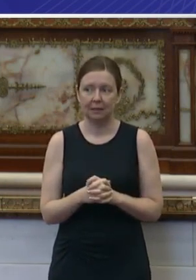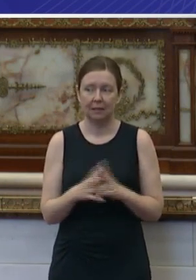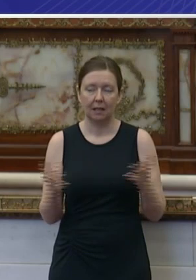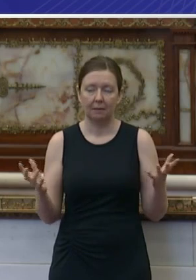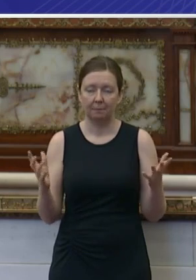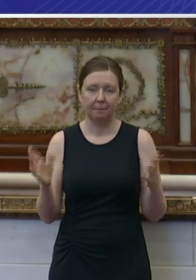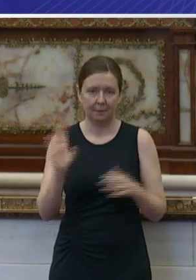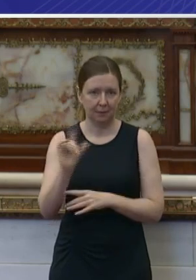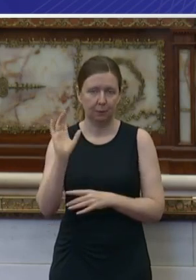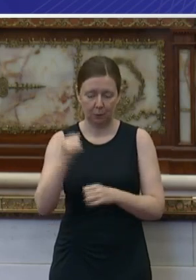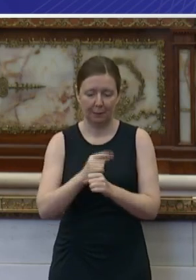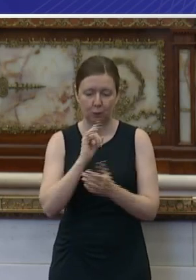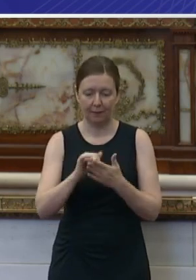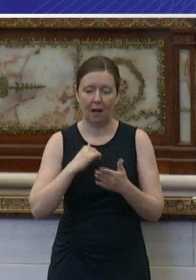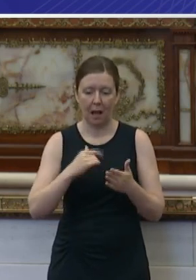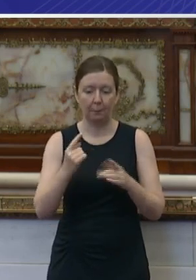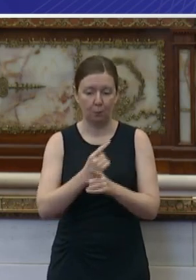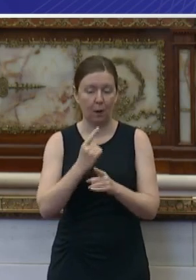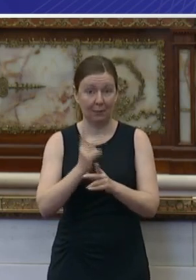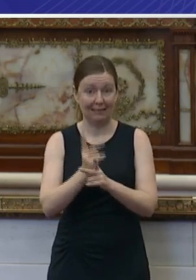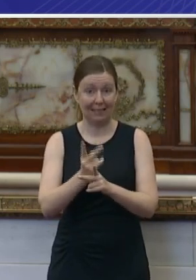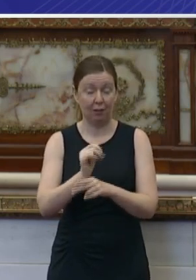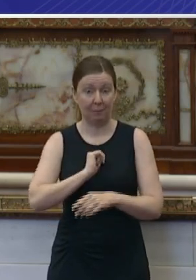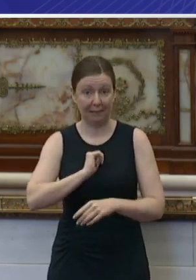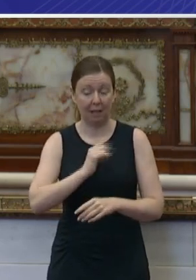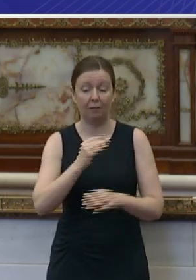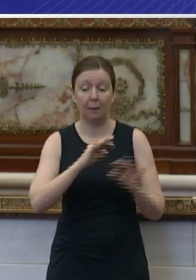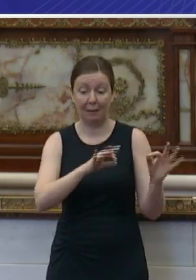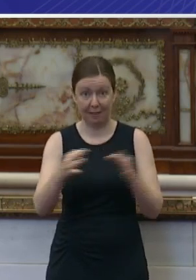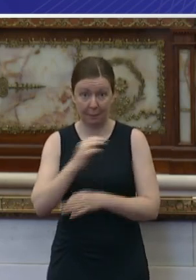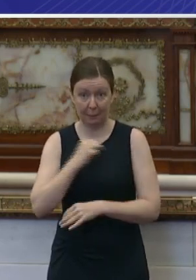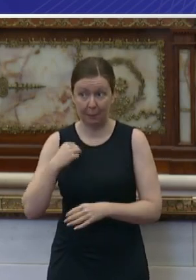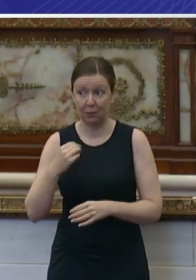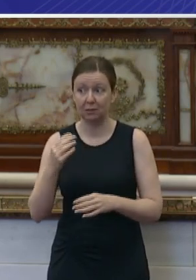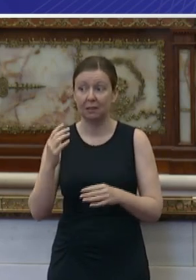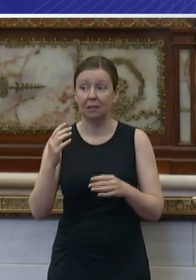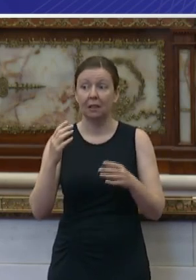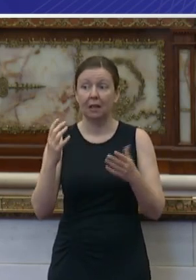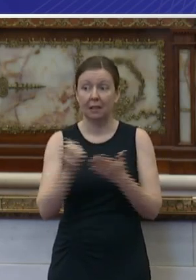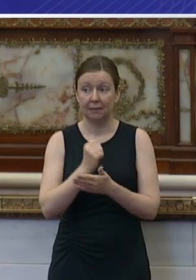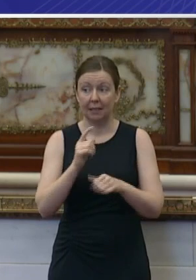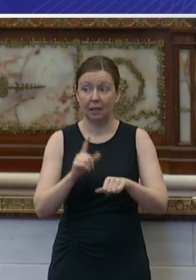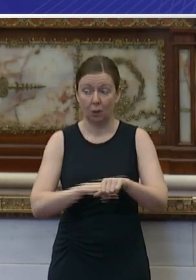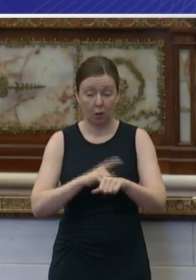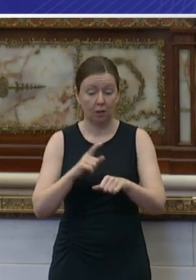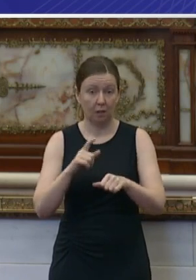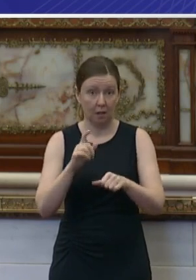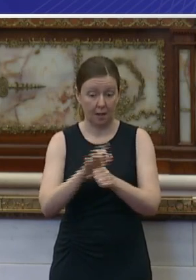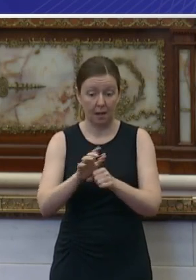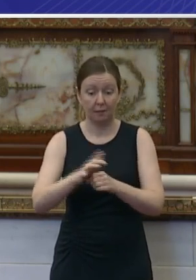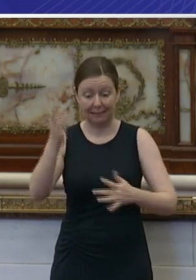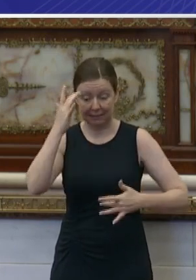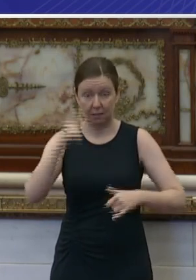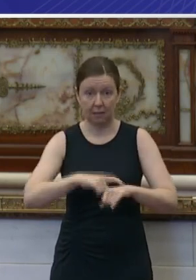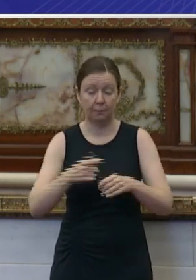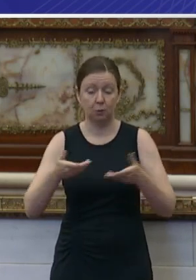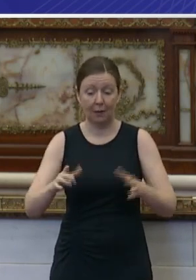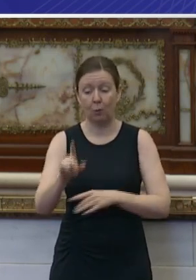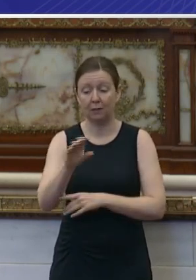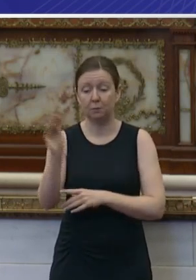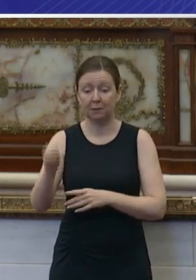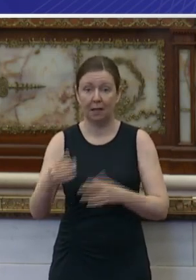So this bill would make sure that I'm properly taking care of myself and my family members and taking long enough sick time to allow 100% recovery